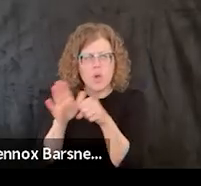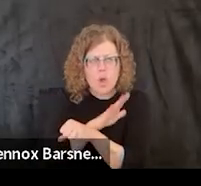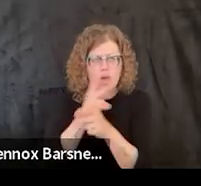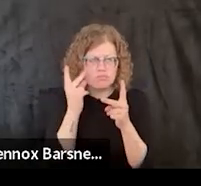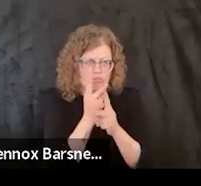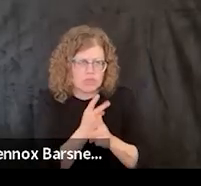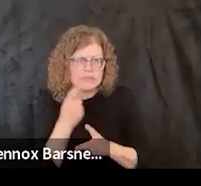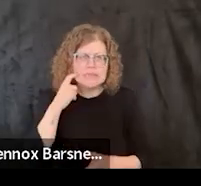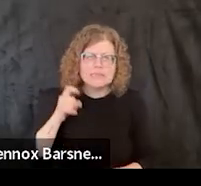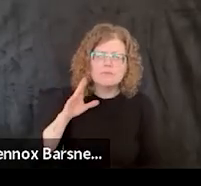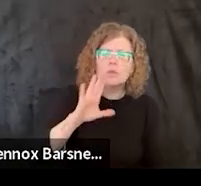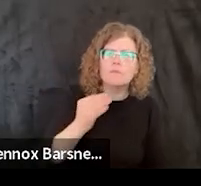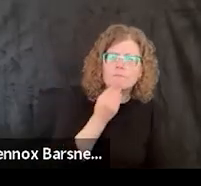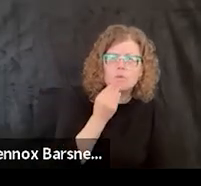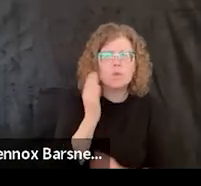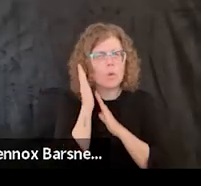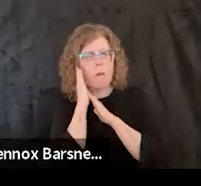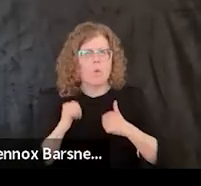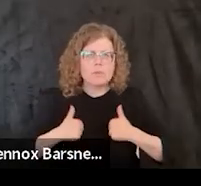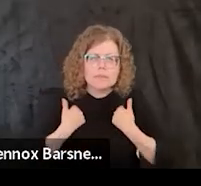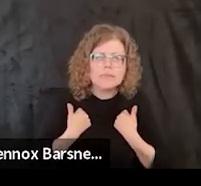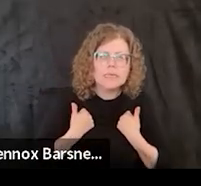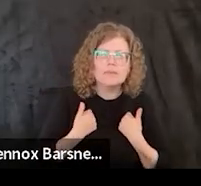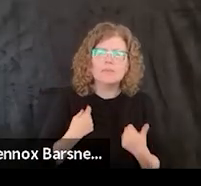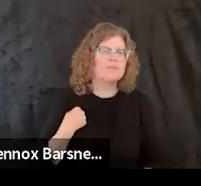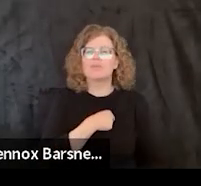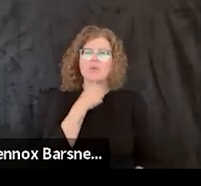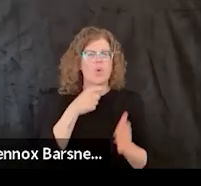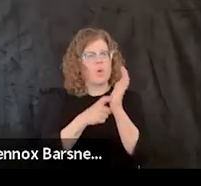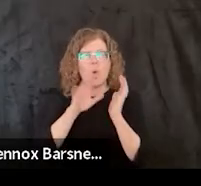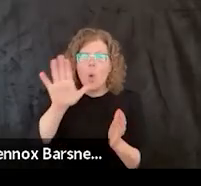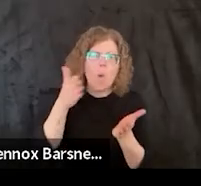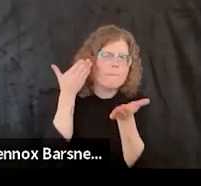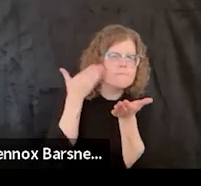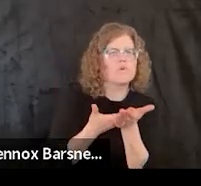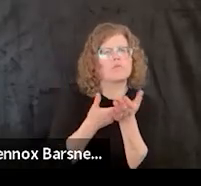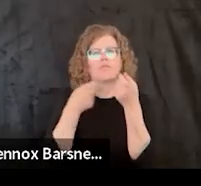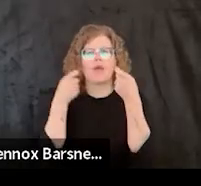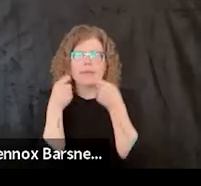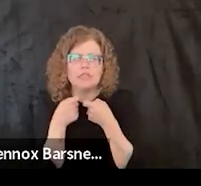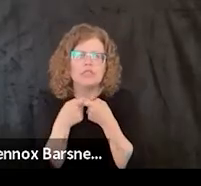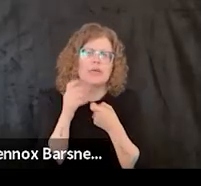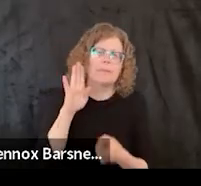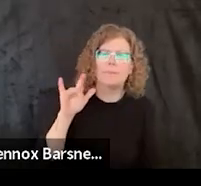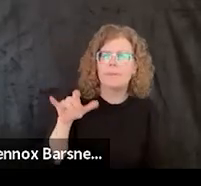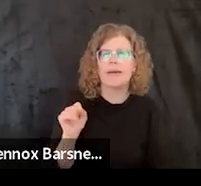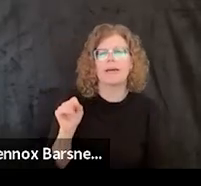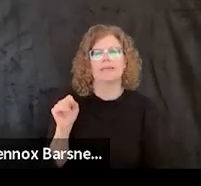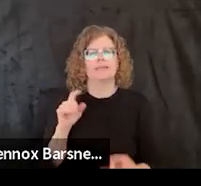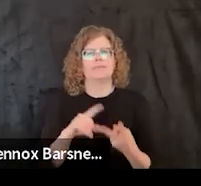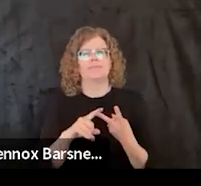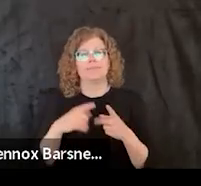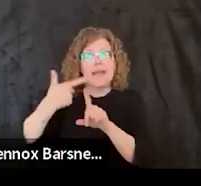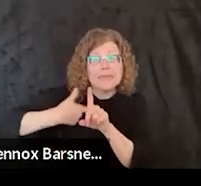not require personal information like your lease or your utility bills to support subsistence expenses, but we do want to see a